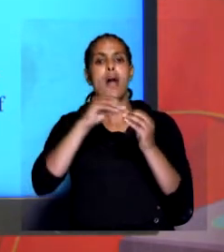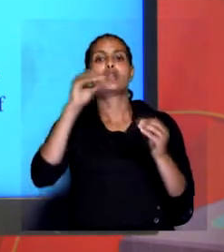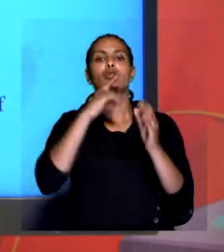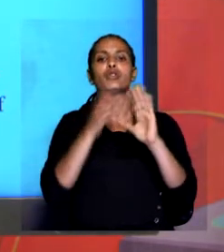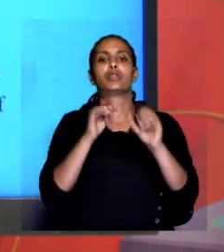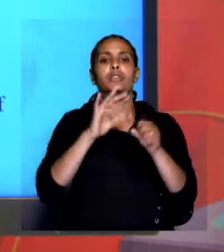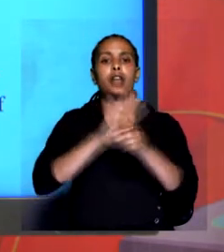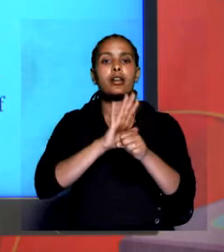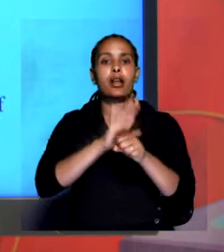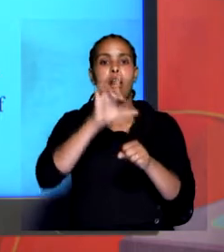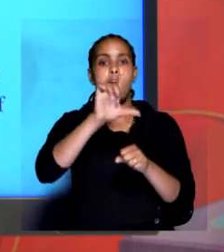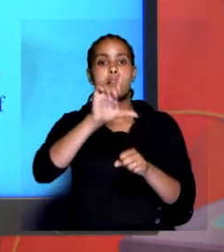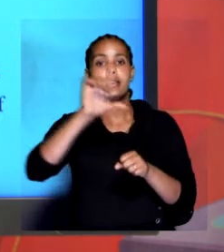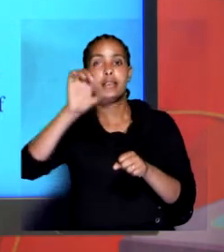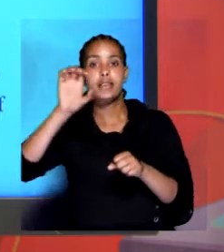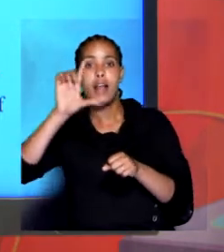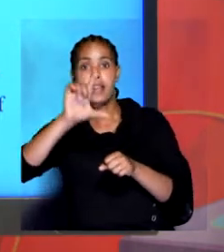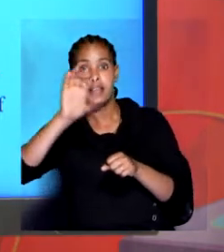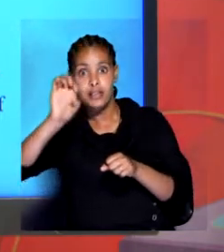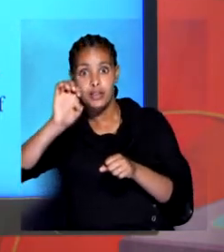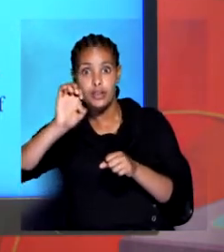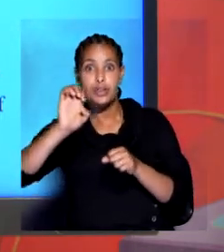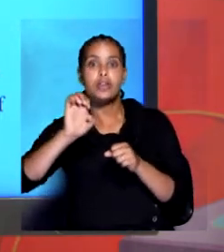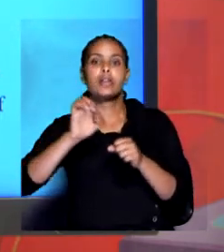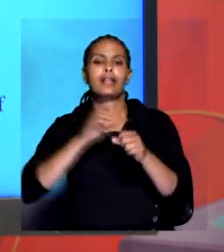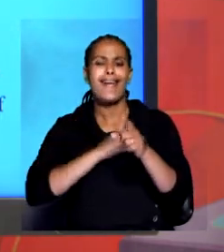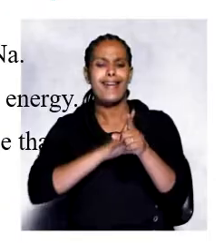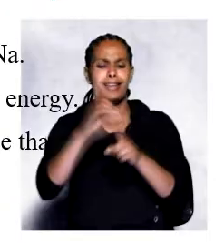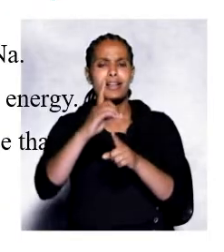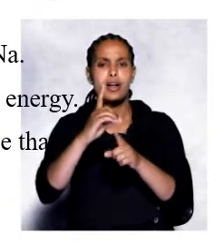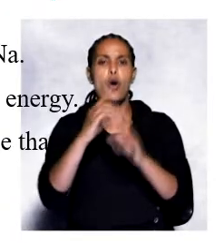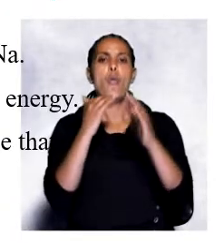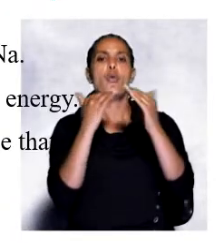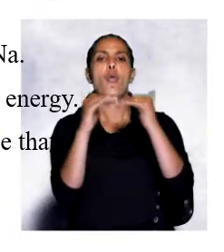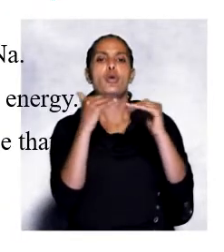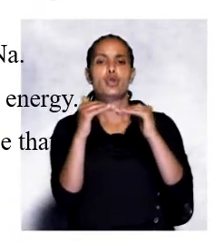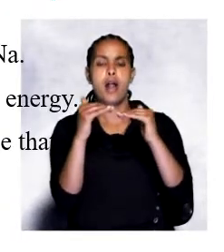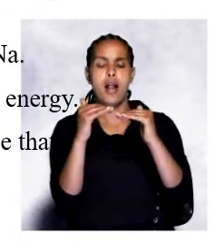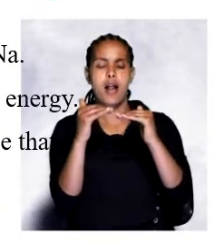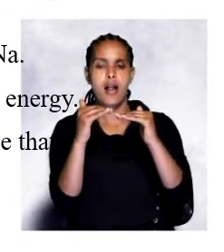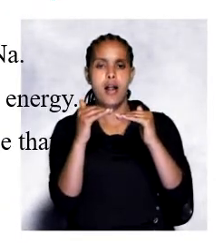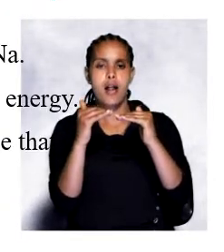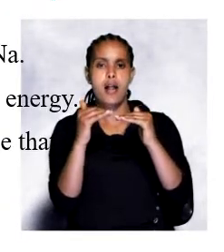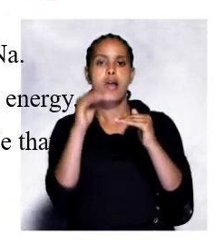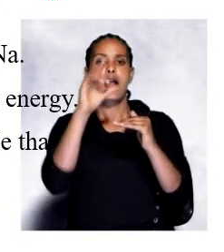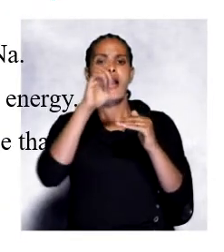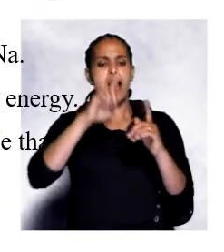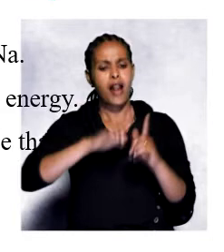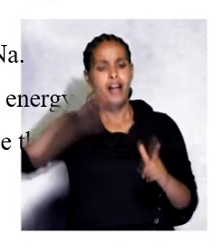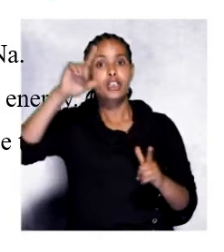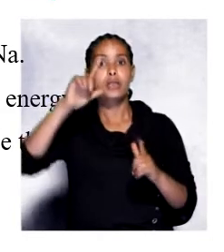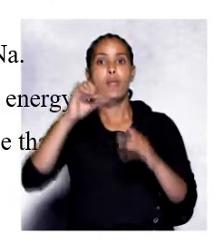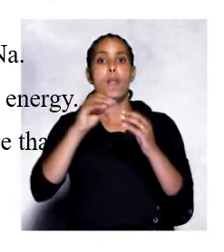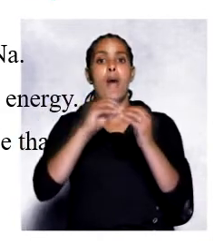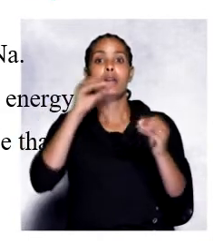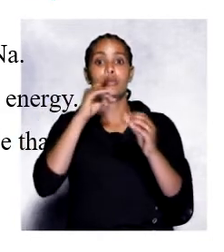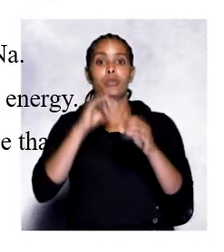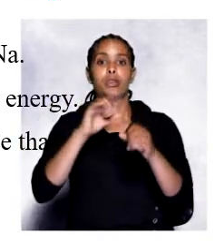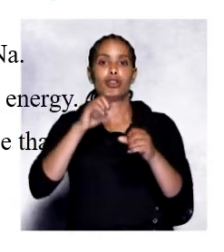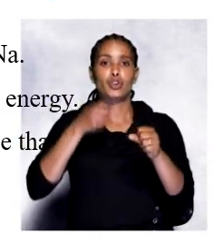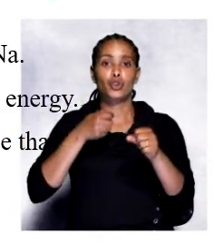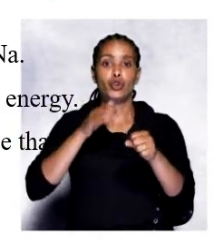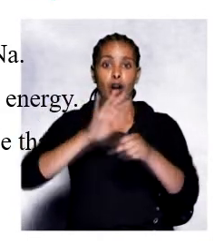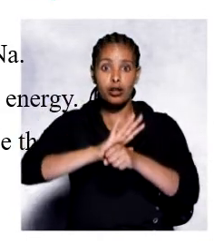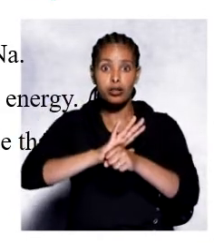charge, lattice energy and charge are directly proportional. The larger the magnitude of the charge,